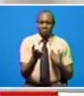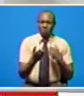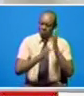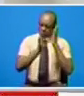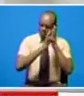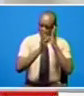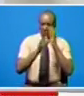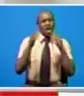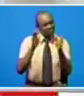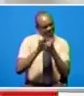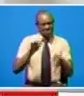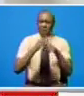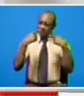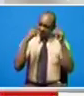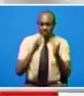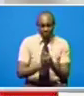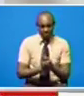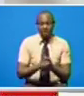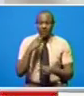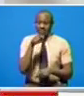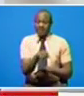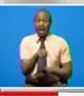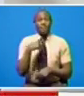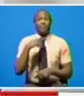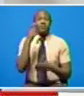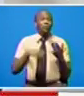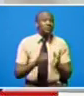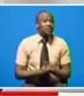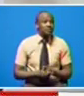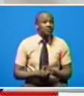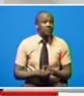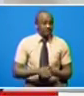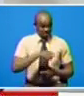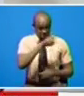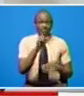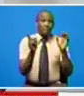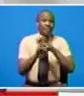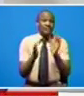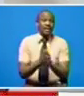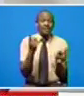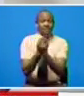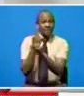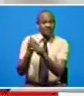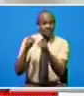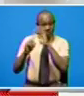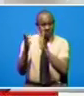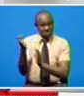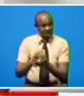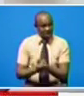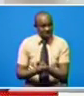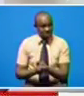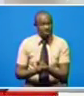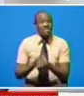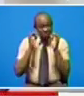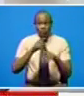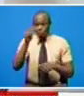excellence. It has been said here that he was minister in several ministries. And if you